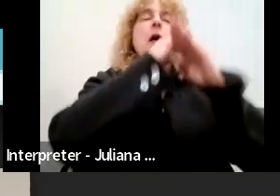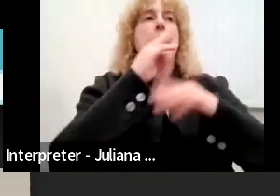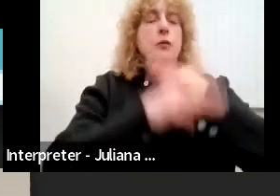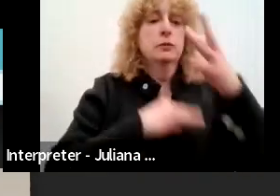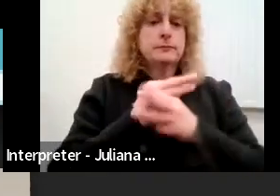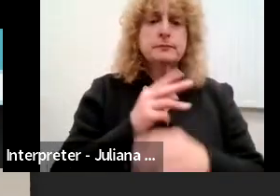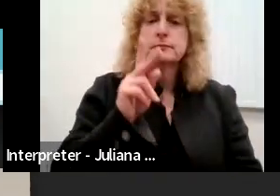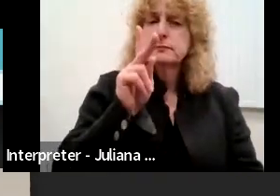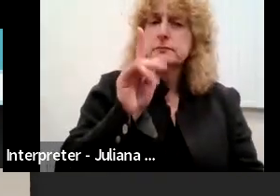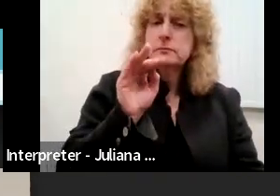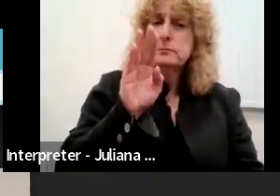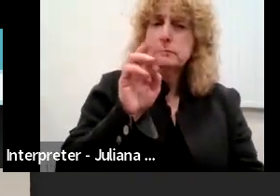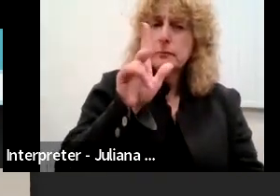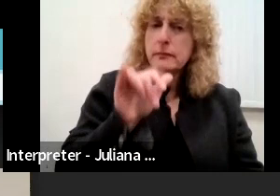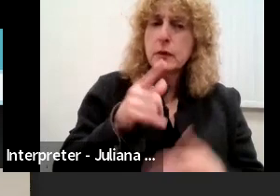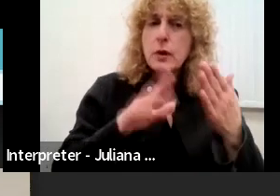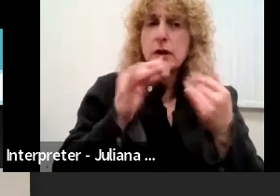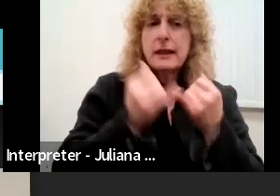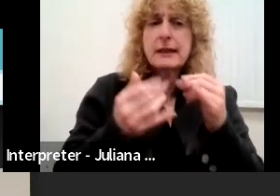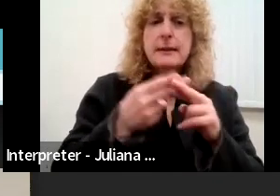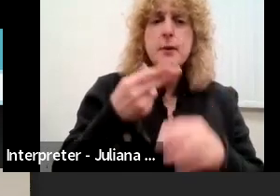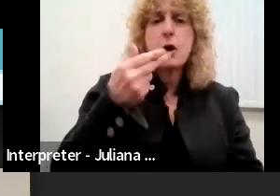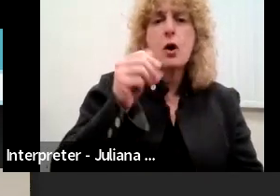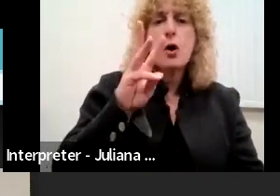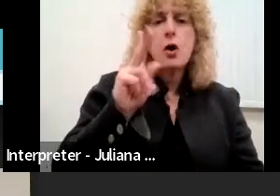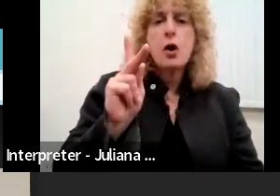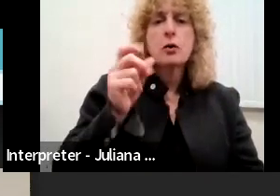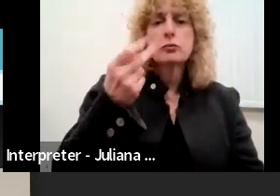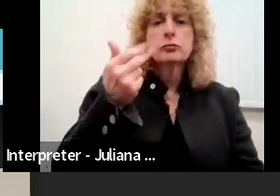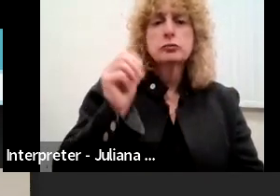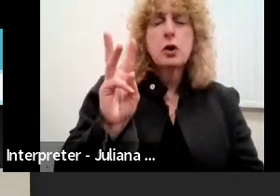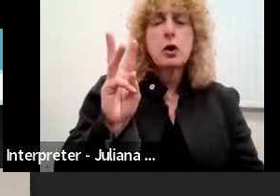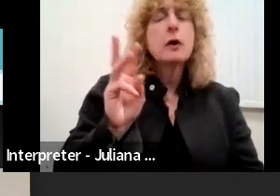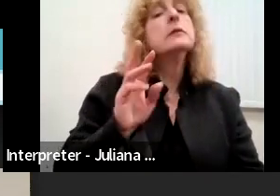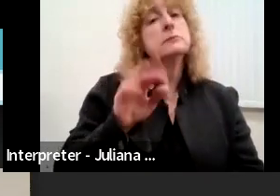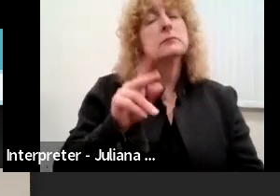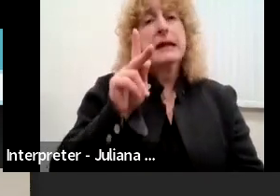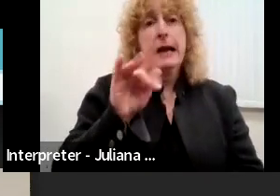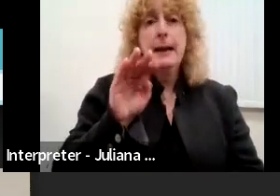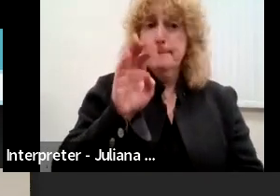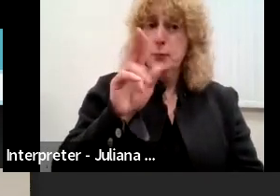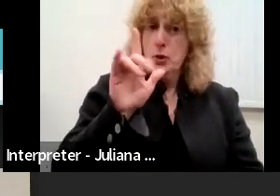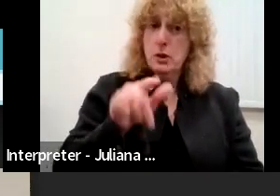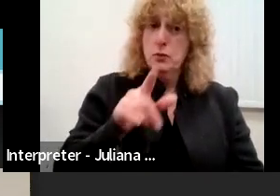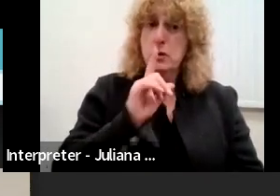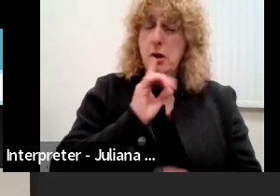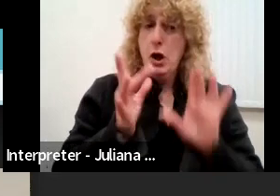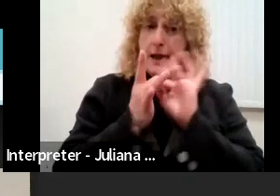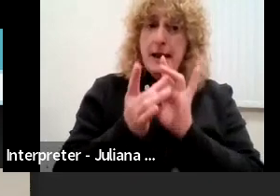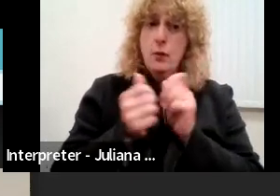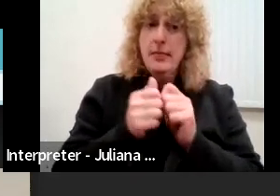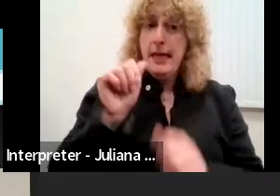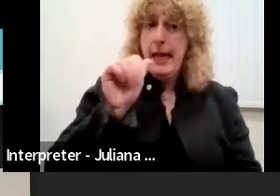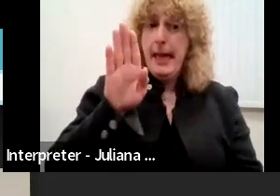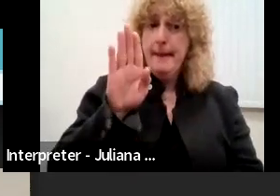Kimberly, what's Kimberly's last name? Hawkshaw? Okay, I think Kimberly, are you in connection with